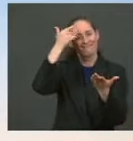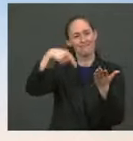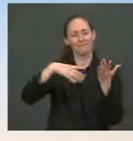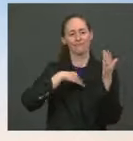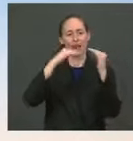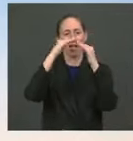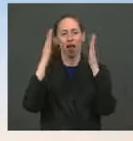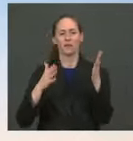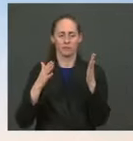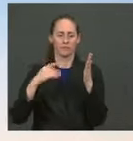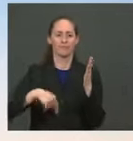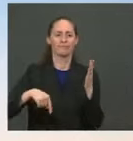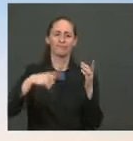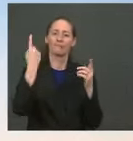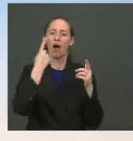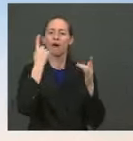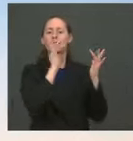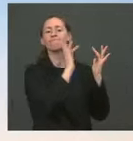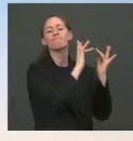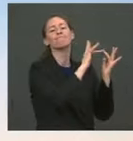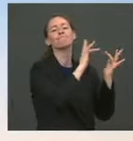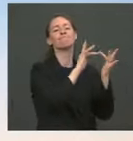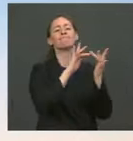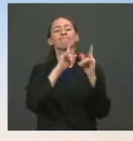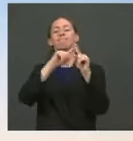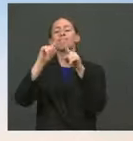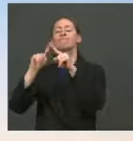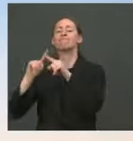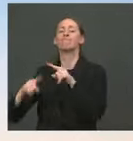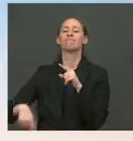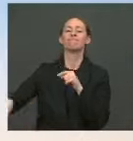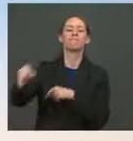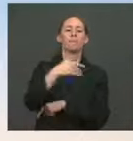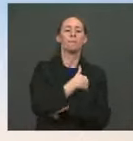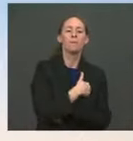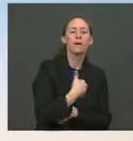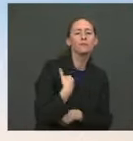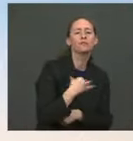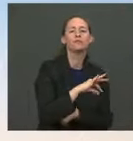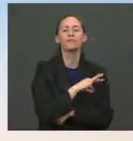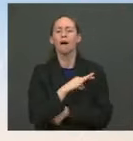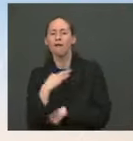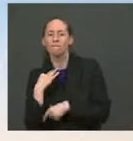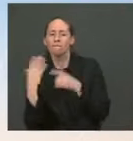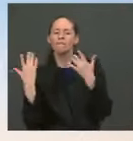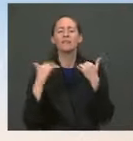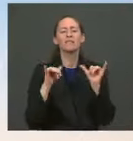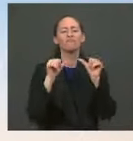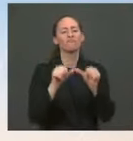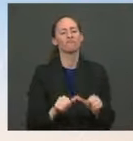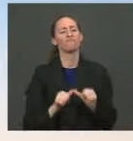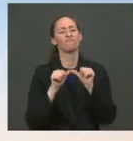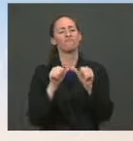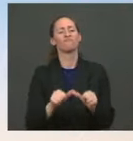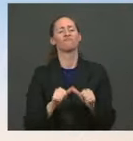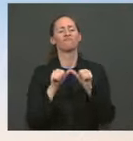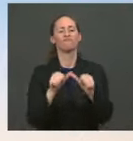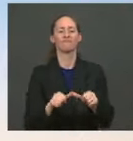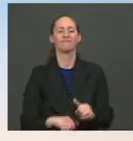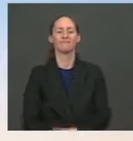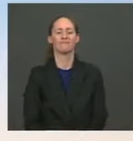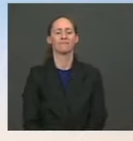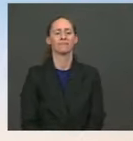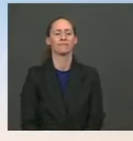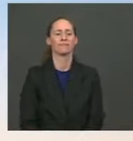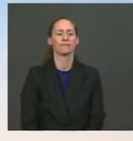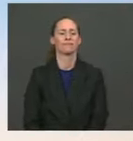are constantly in contact with members and also staff. As you know, last Friday they voted on a rule